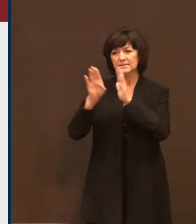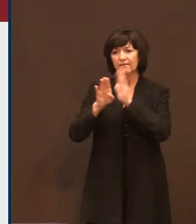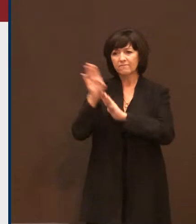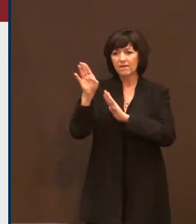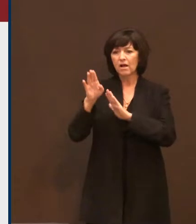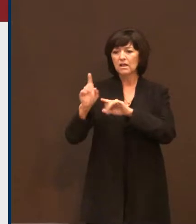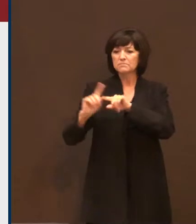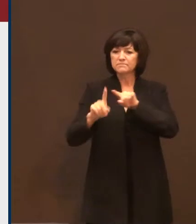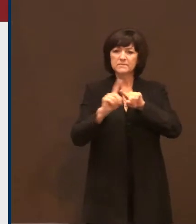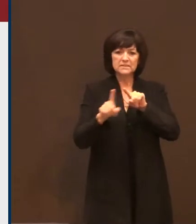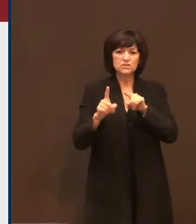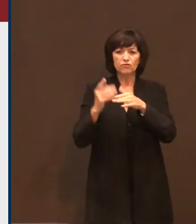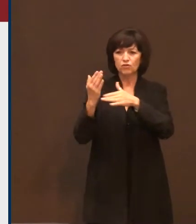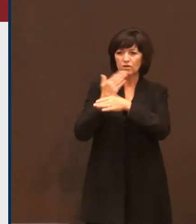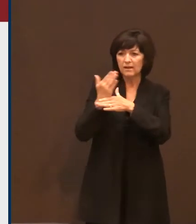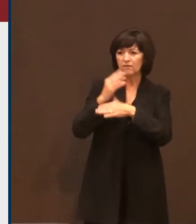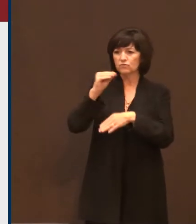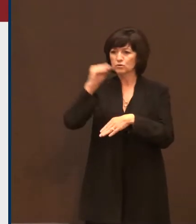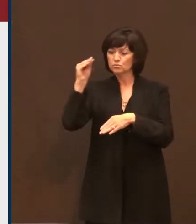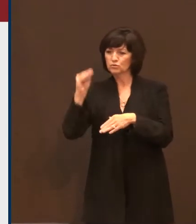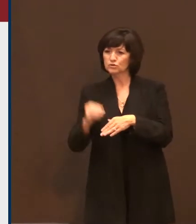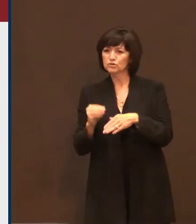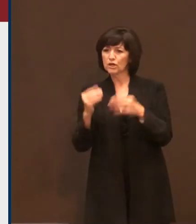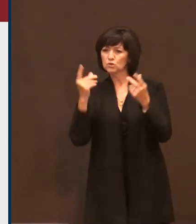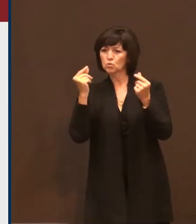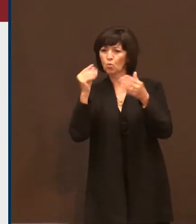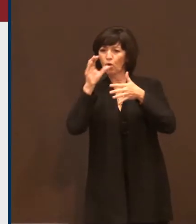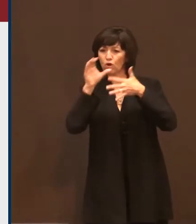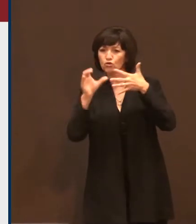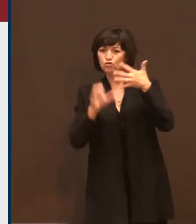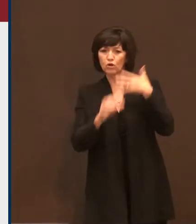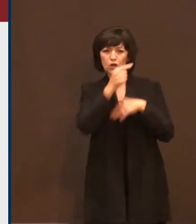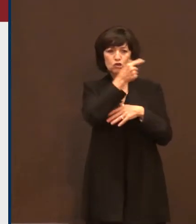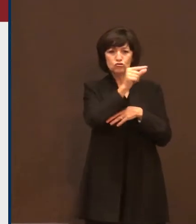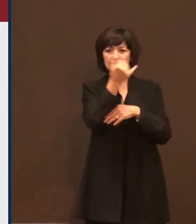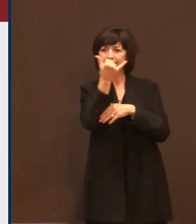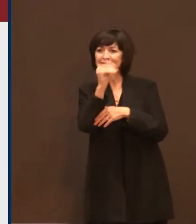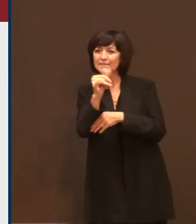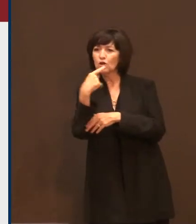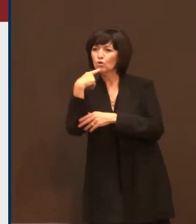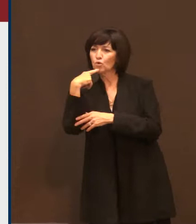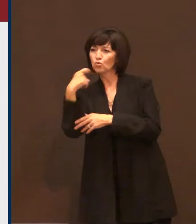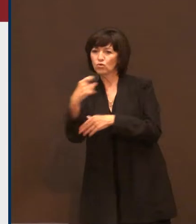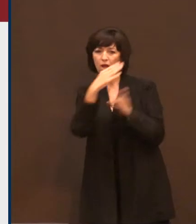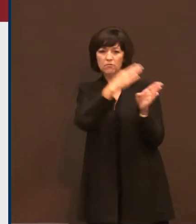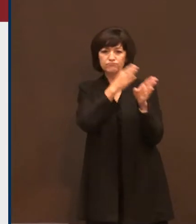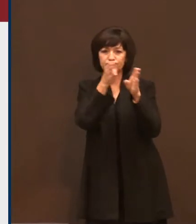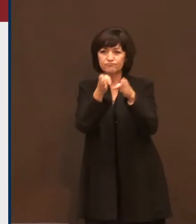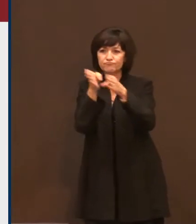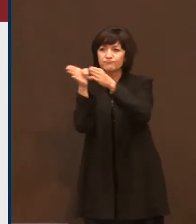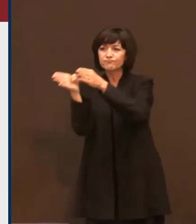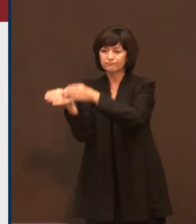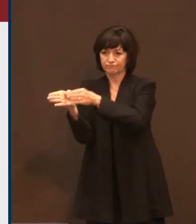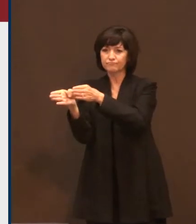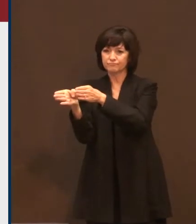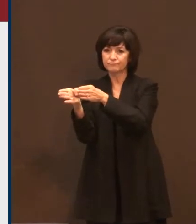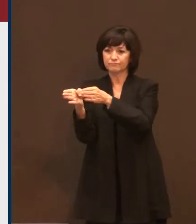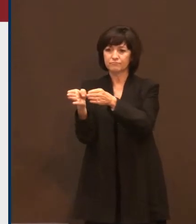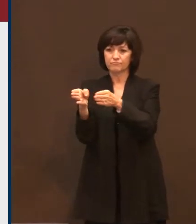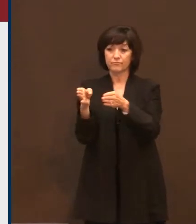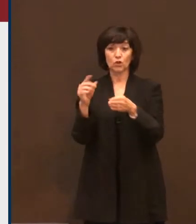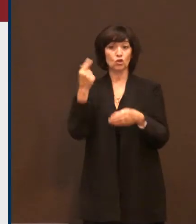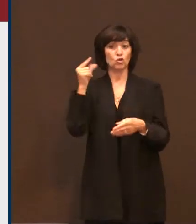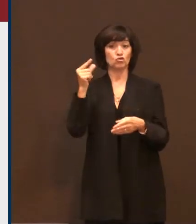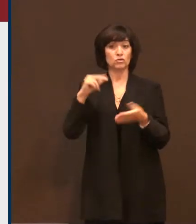the opening of schools, for the green, yellow, red phases that we're looking at in that reopening. Green